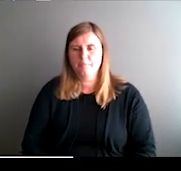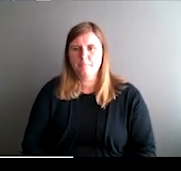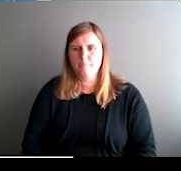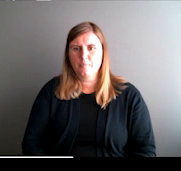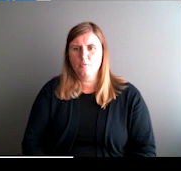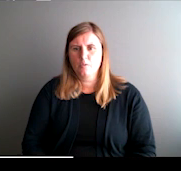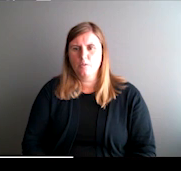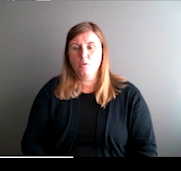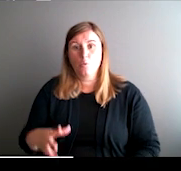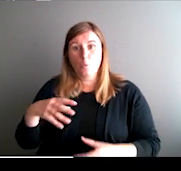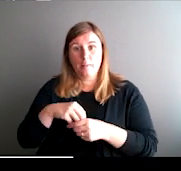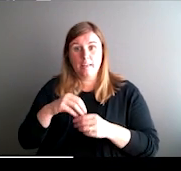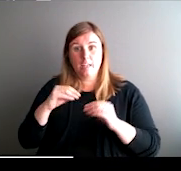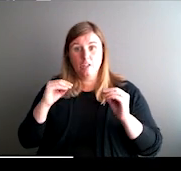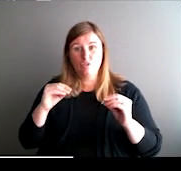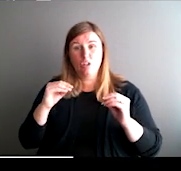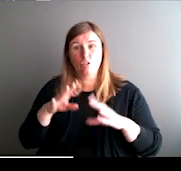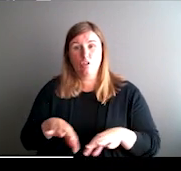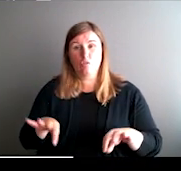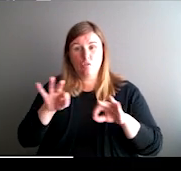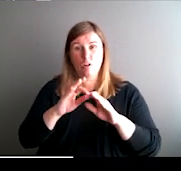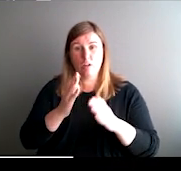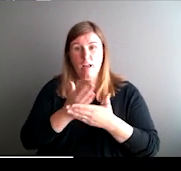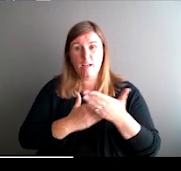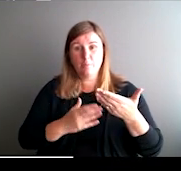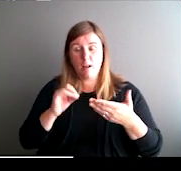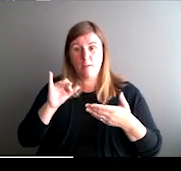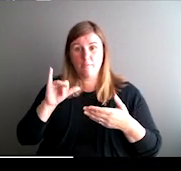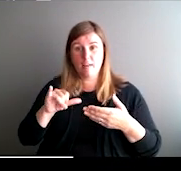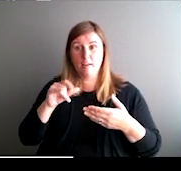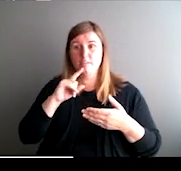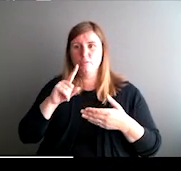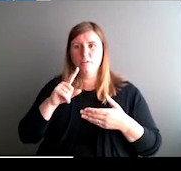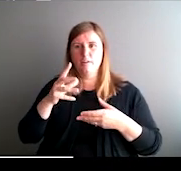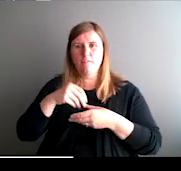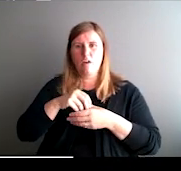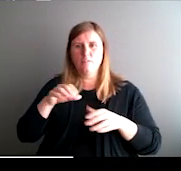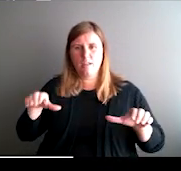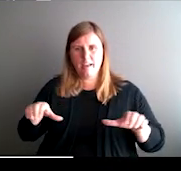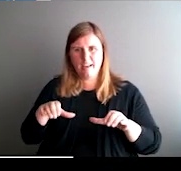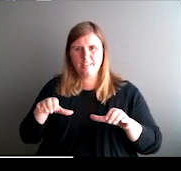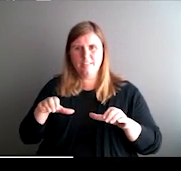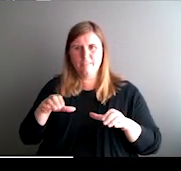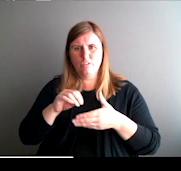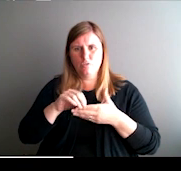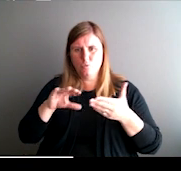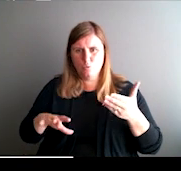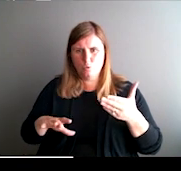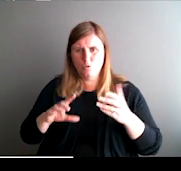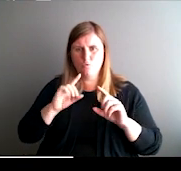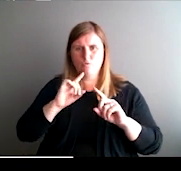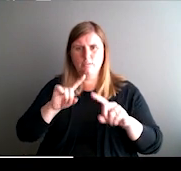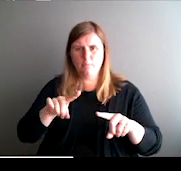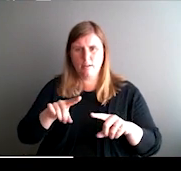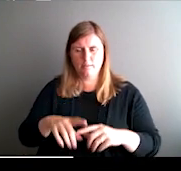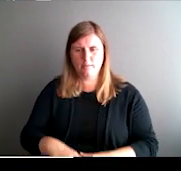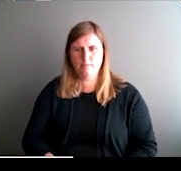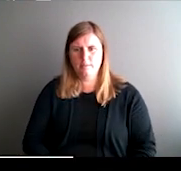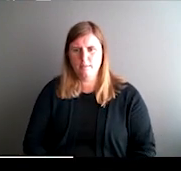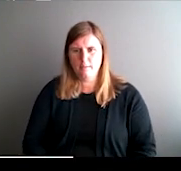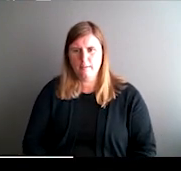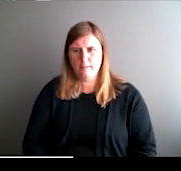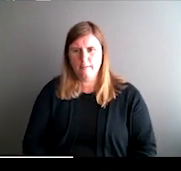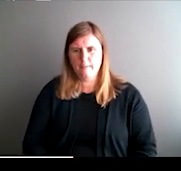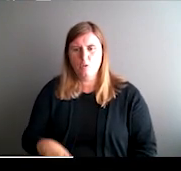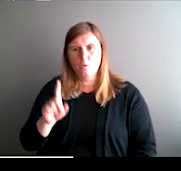Within instruction, a critical aspect of it is that it involves active student responding. You